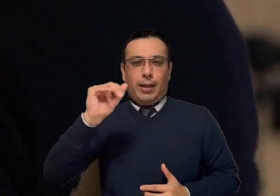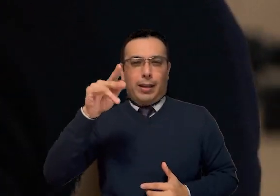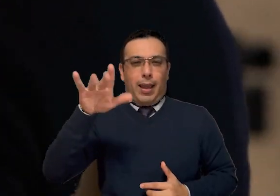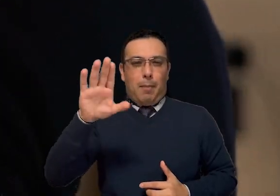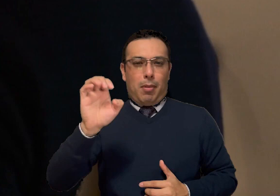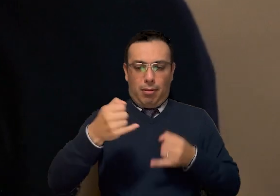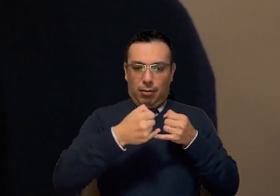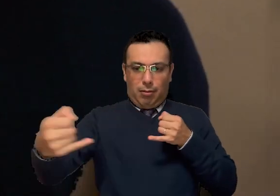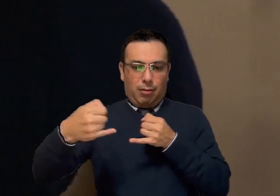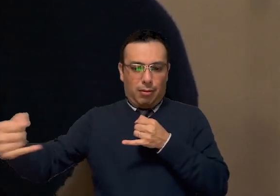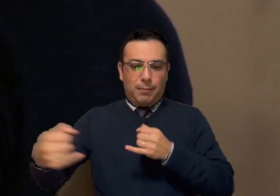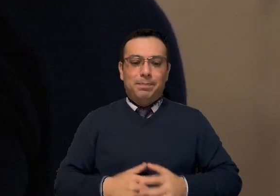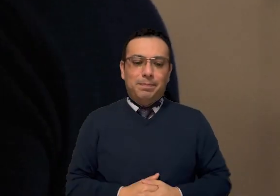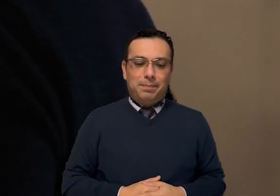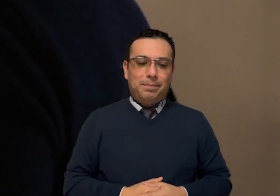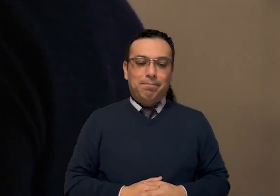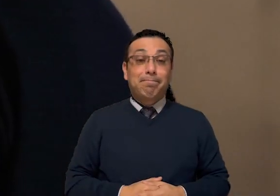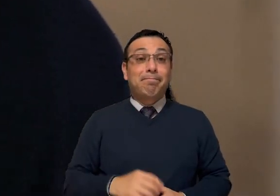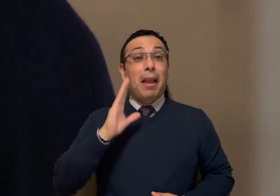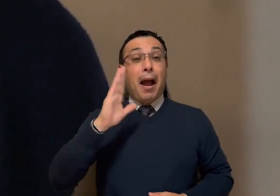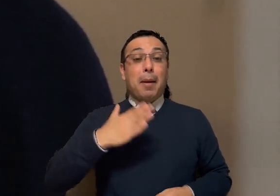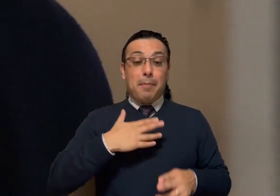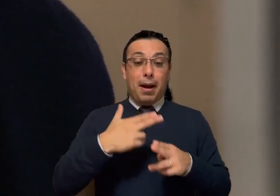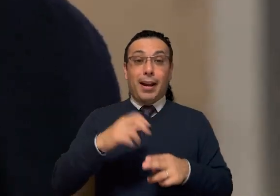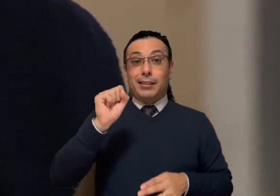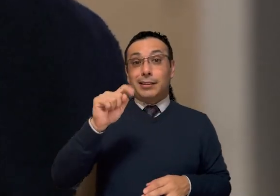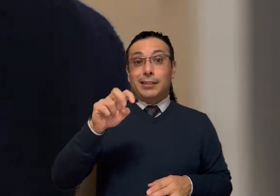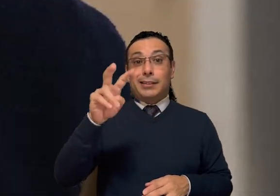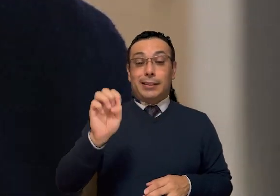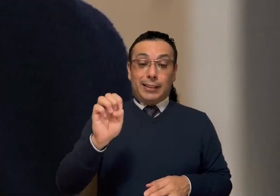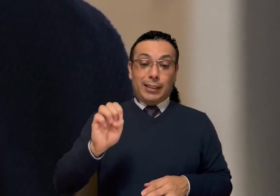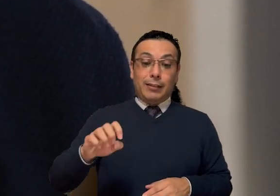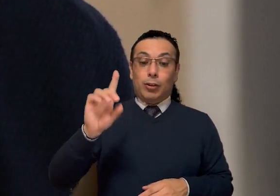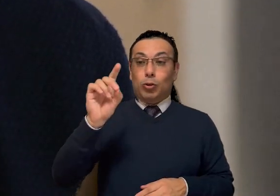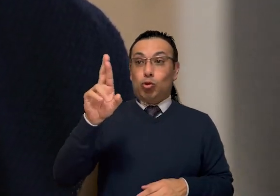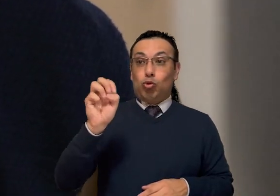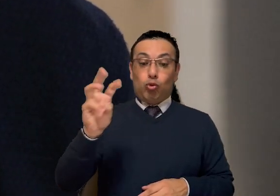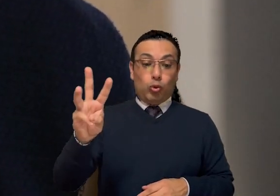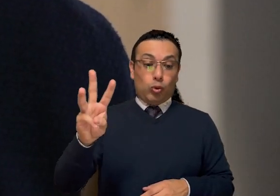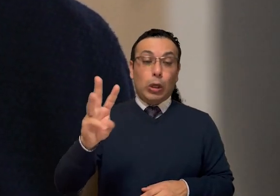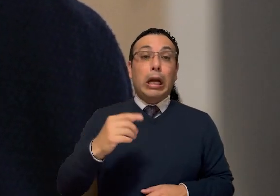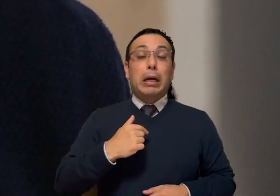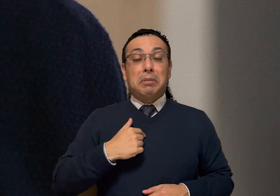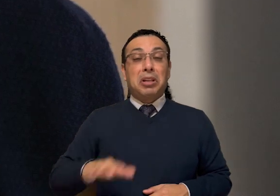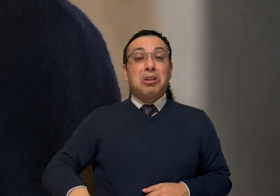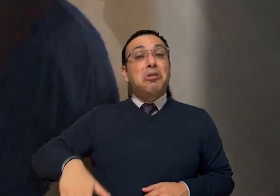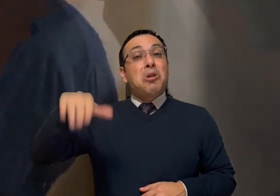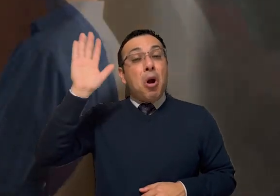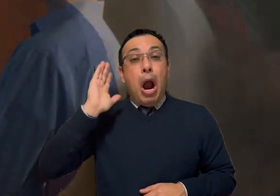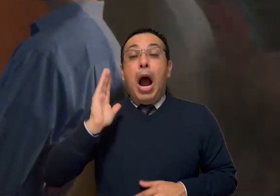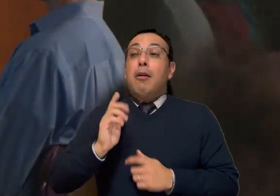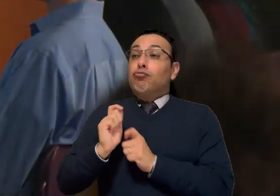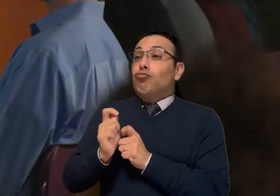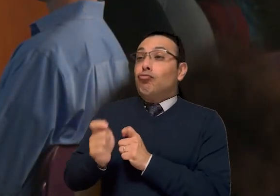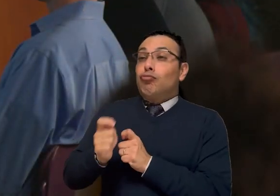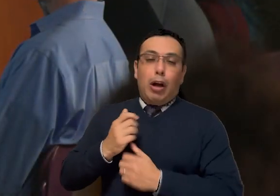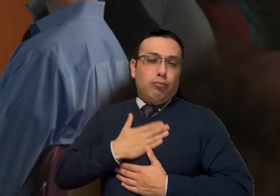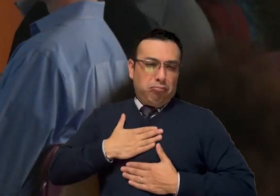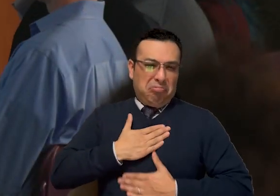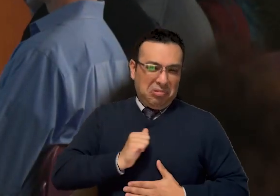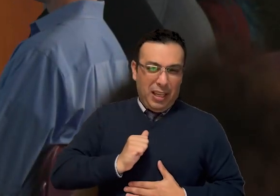Hello, I'm Steve Drew. I grew up sport fishing, been a commercial fisherman for several